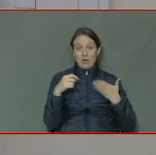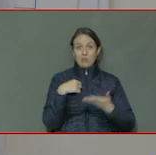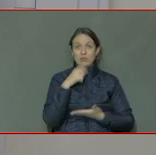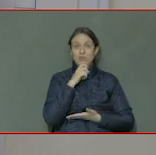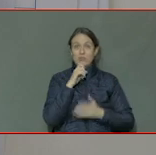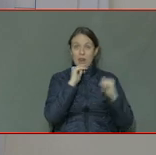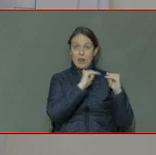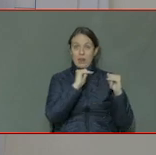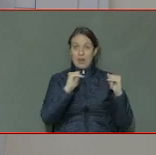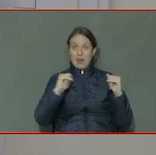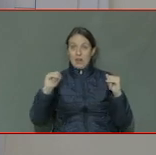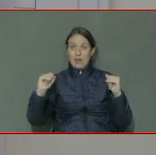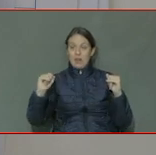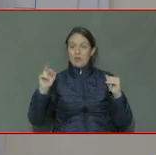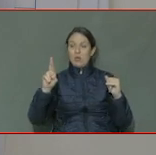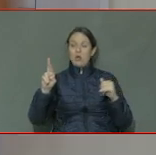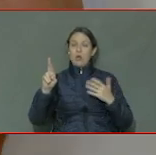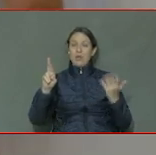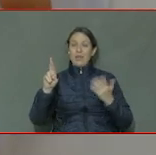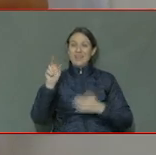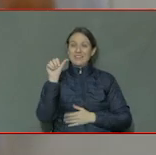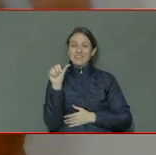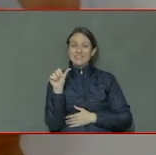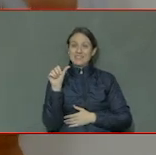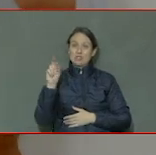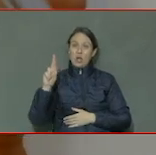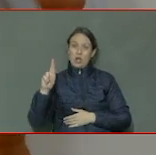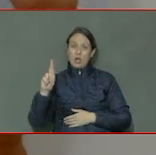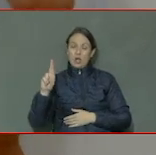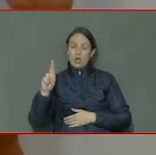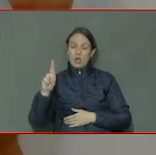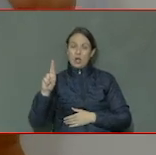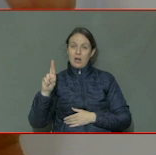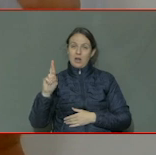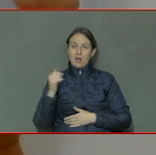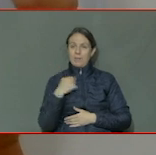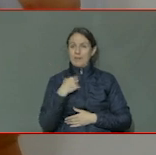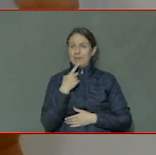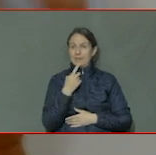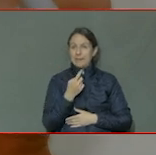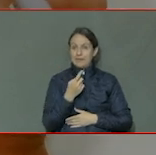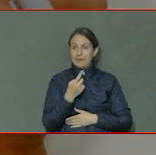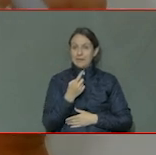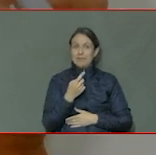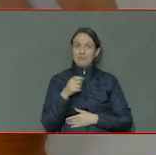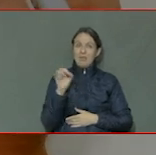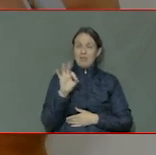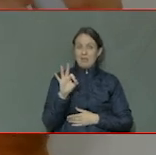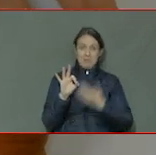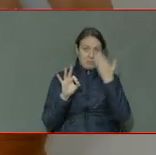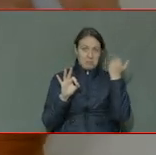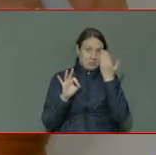line, the R will be 6R. So now I'm going to say, I don't know what F, but